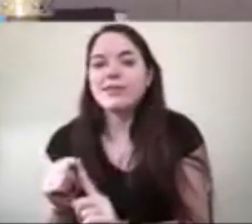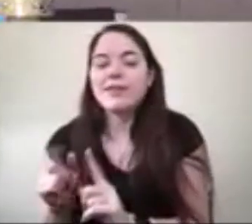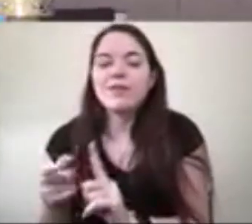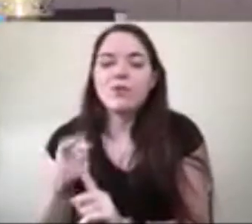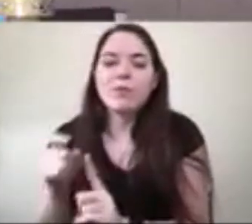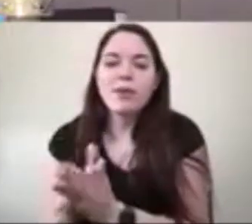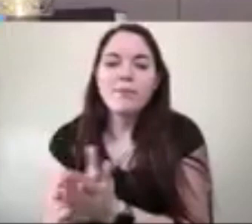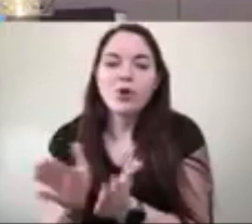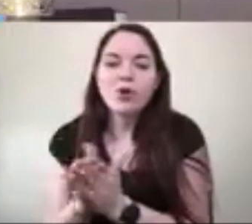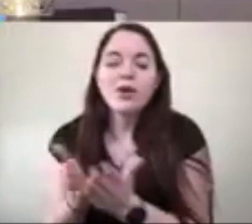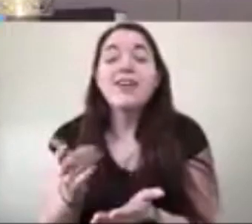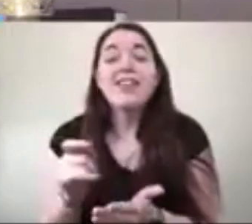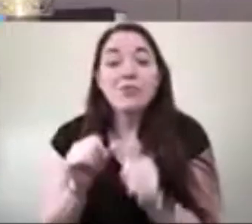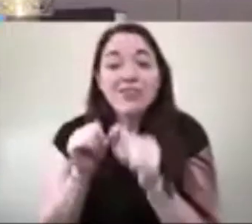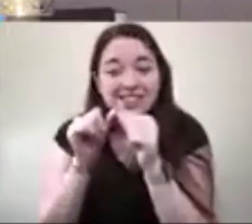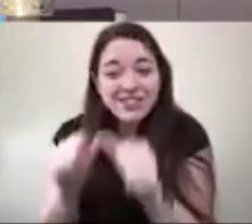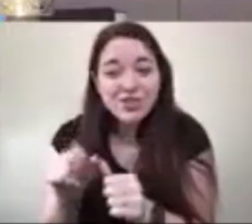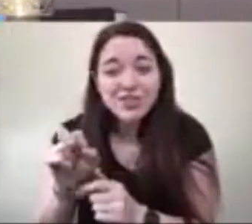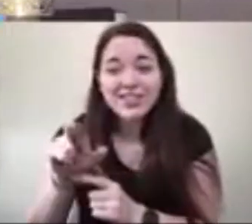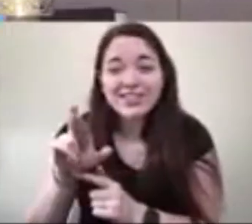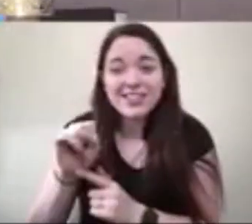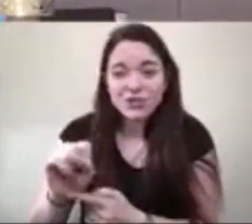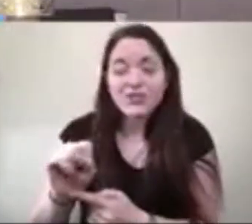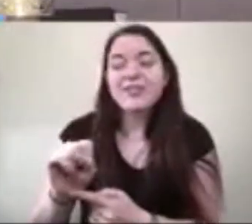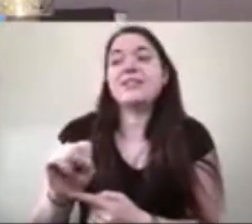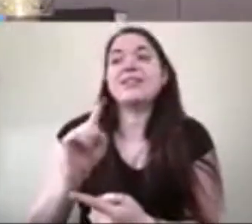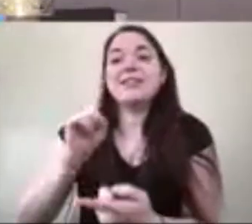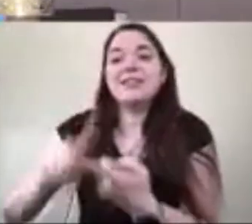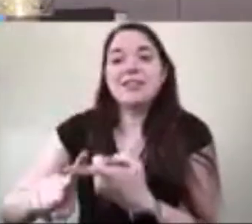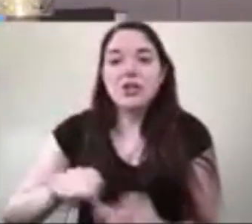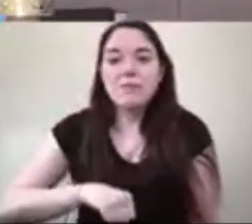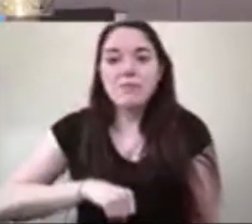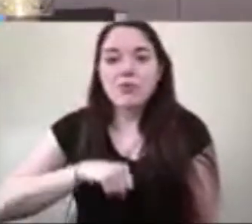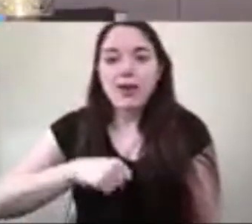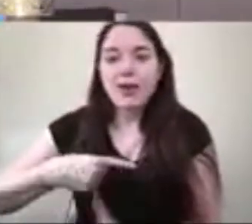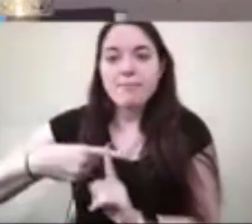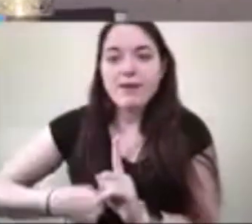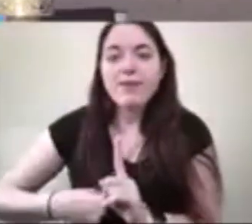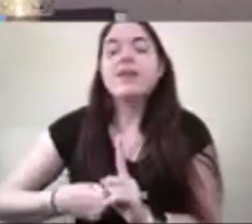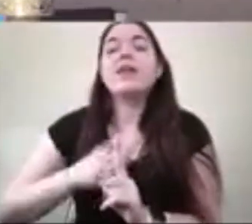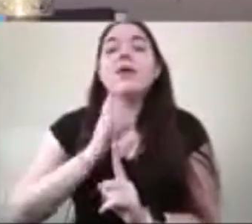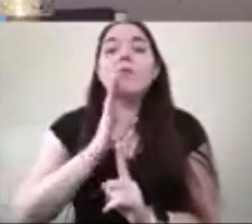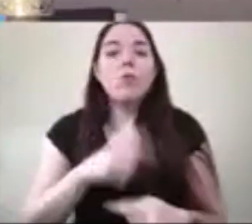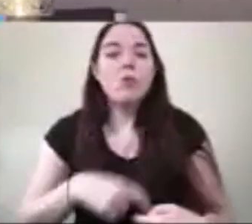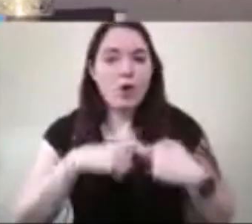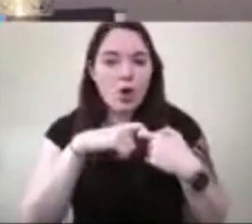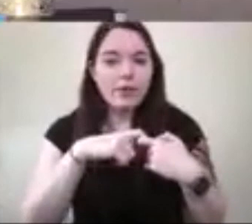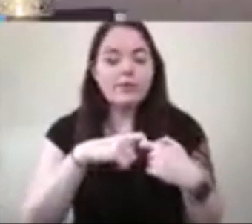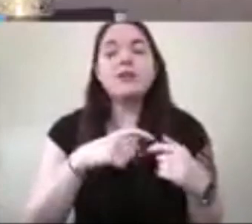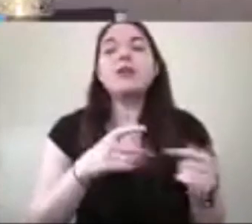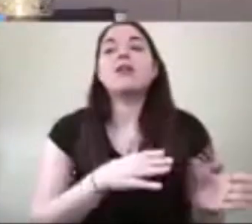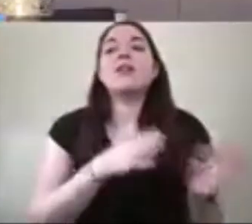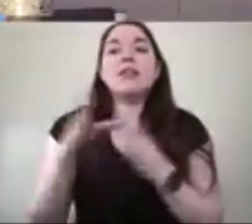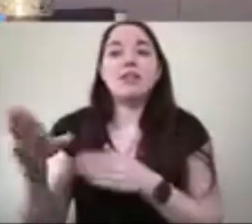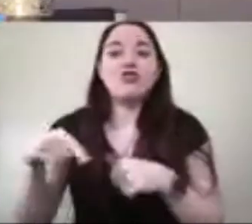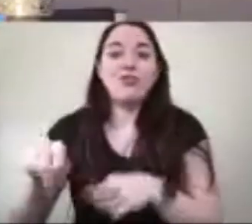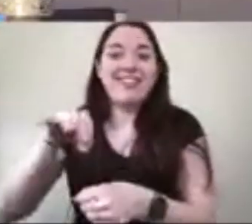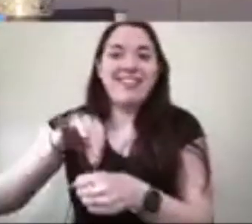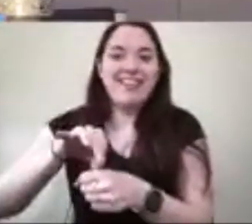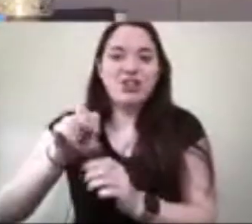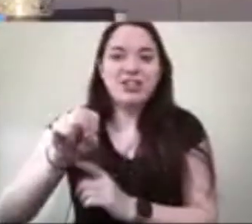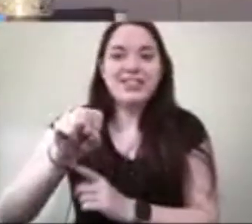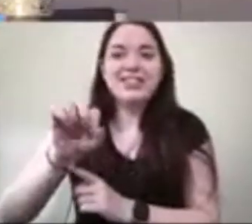we're going to pick this series back up in the fall heading into the election, because we're going to need some courage and some courageous